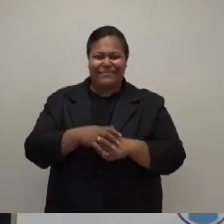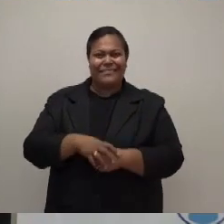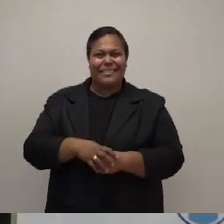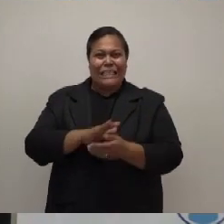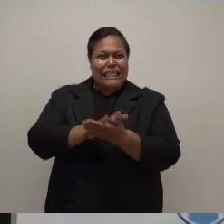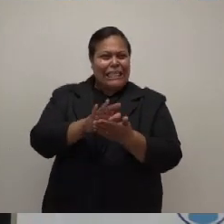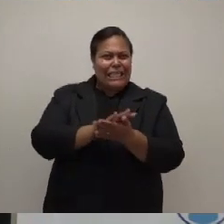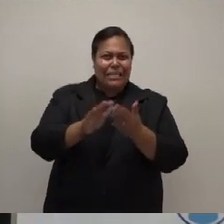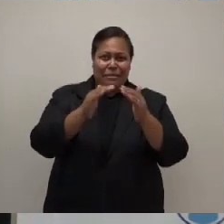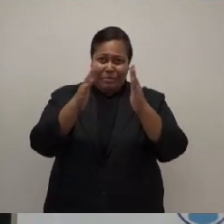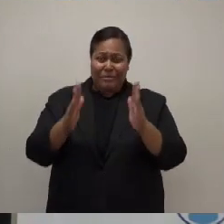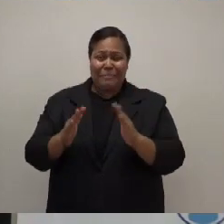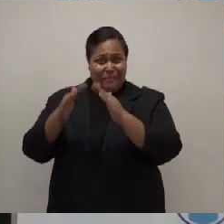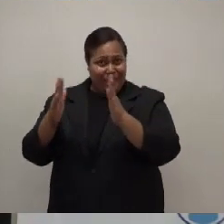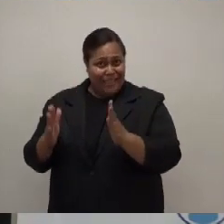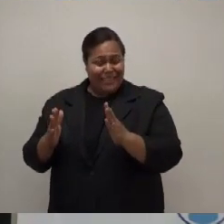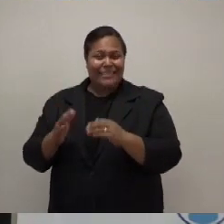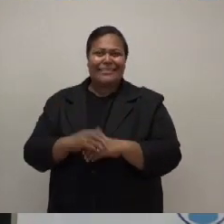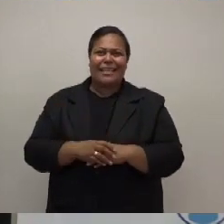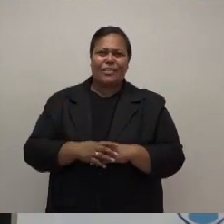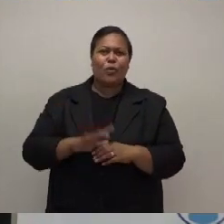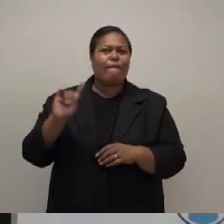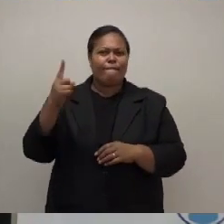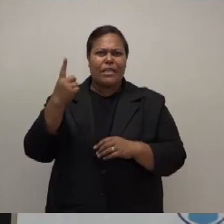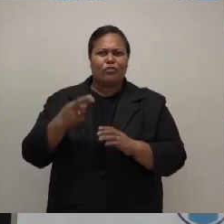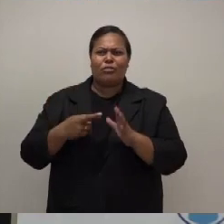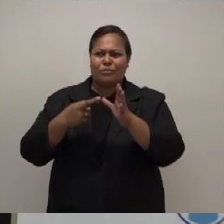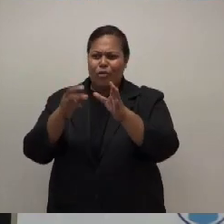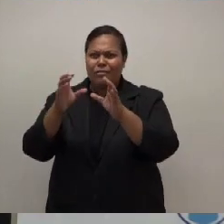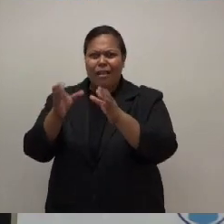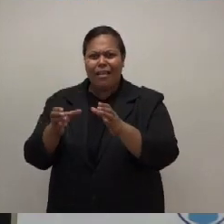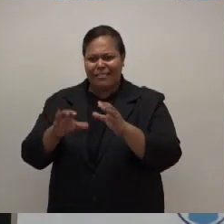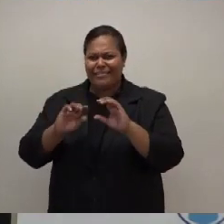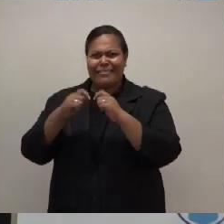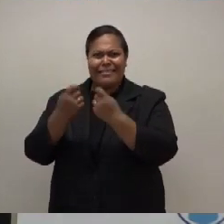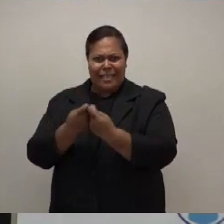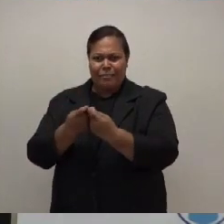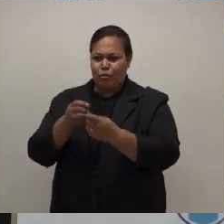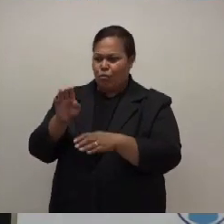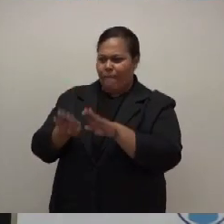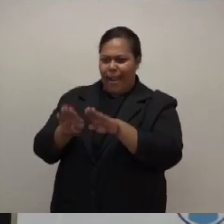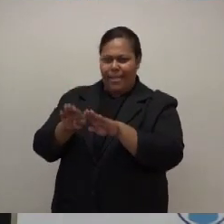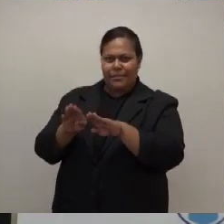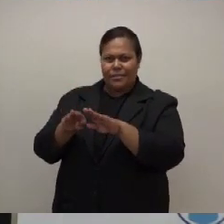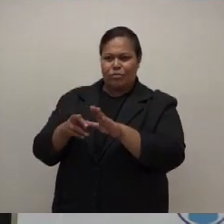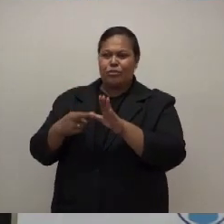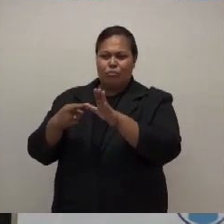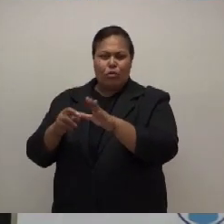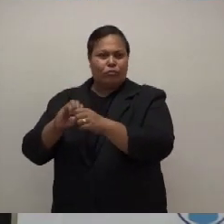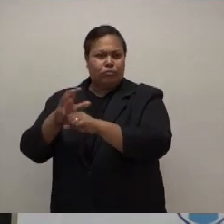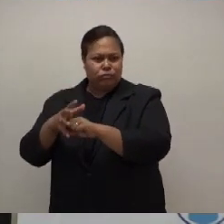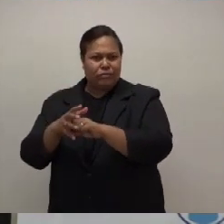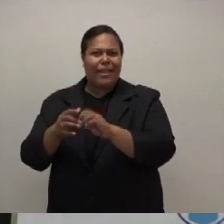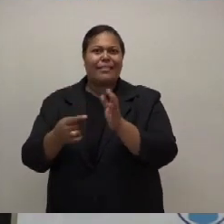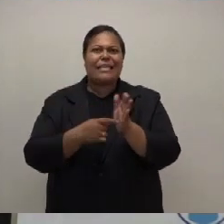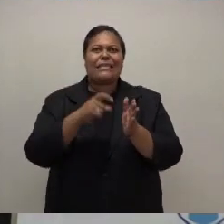and to our first responders who balance responding to both COVID-19 and Cyclone Harold.